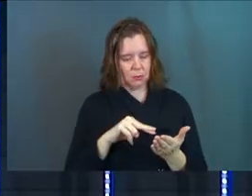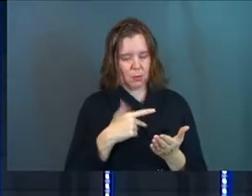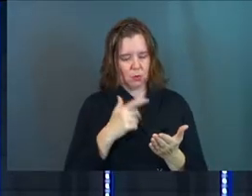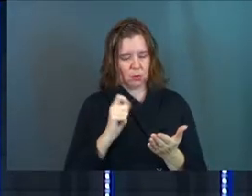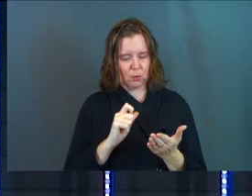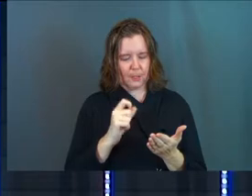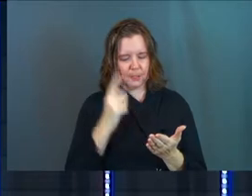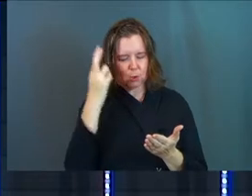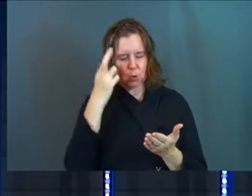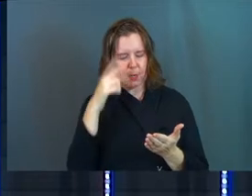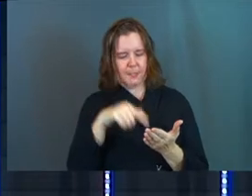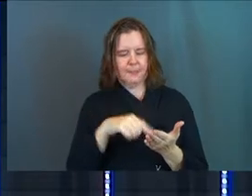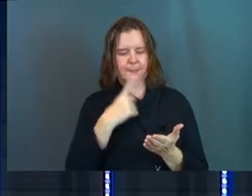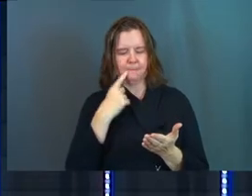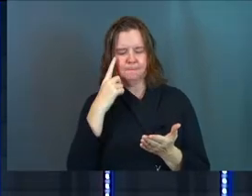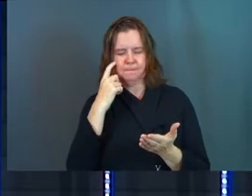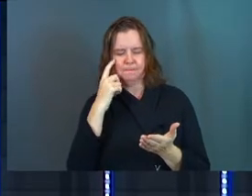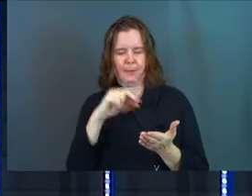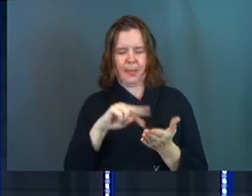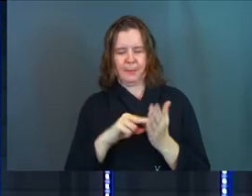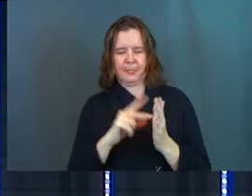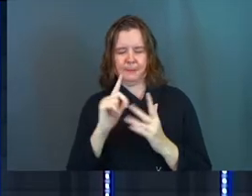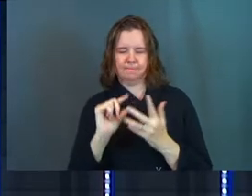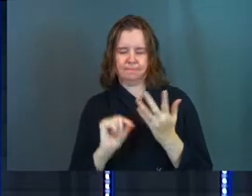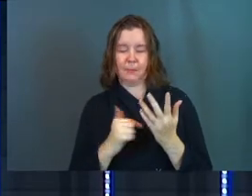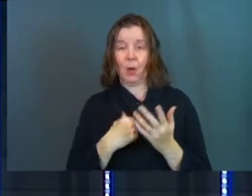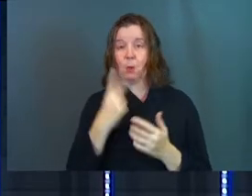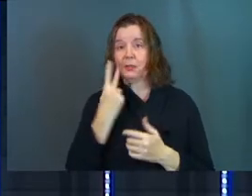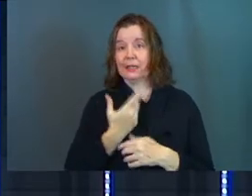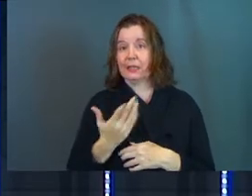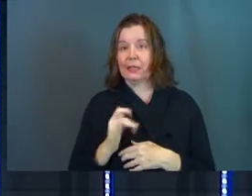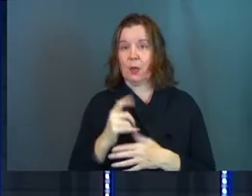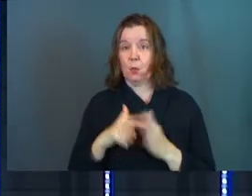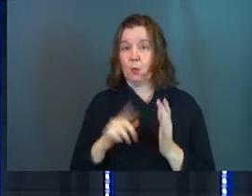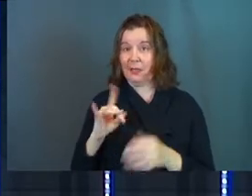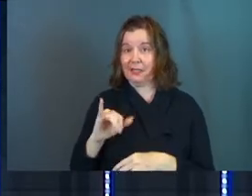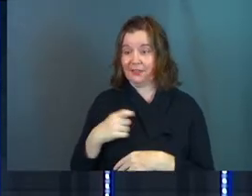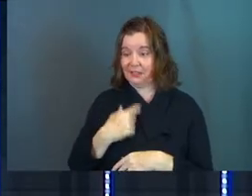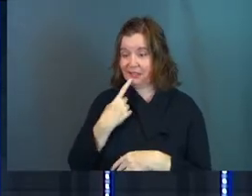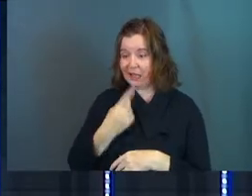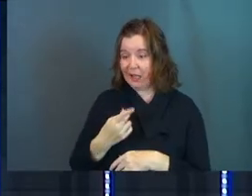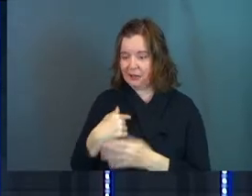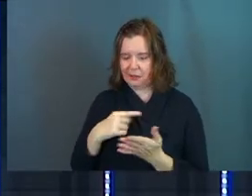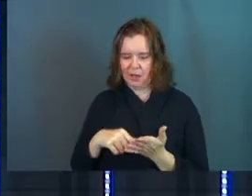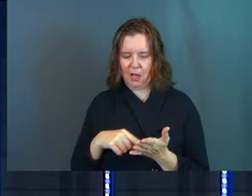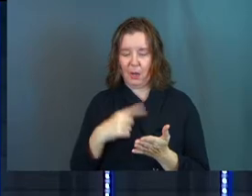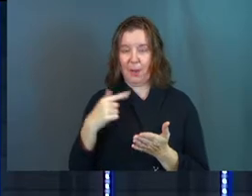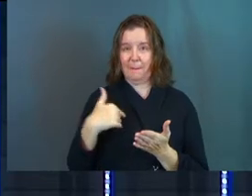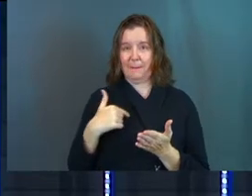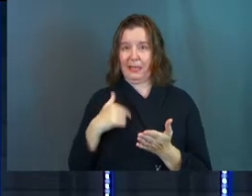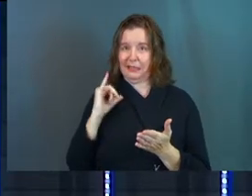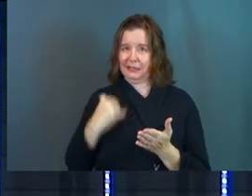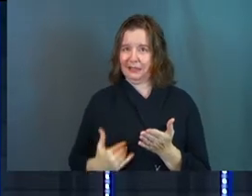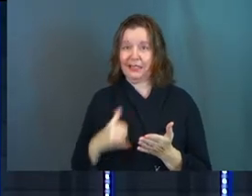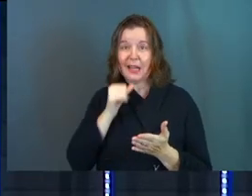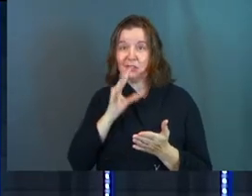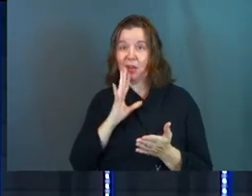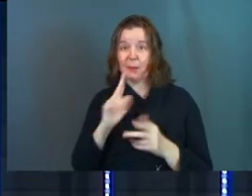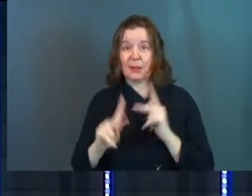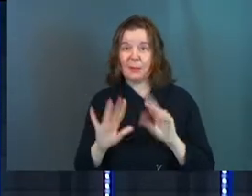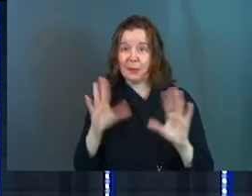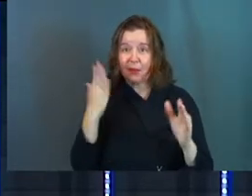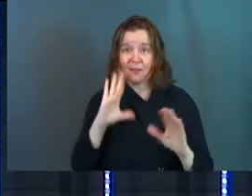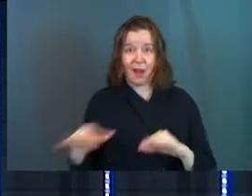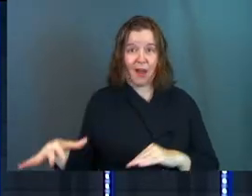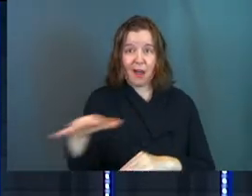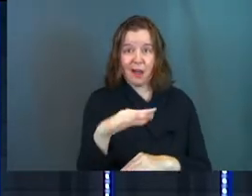we'll try to rationalize it out. And we'll see things like what David just said. And he said, me as an individual. He's not talking about the people